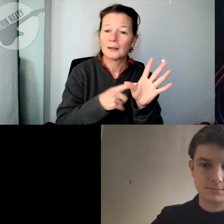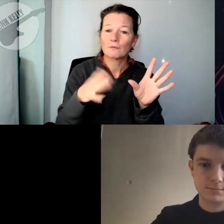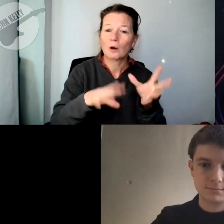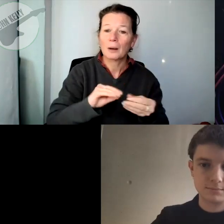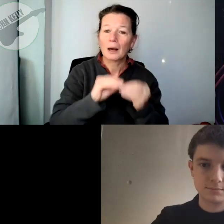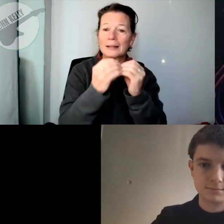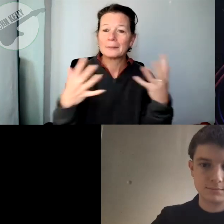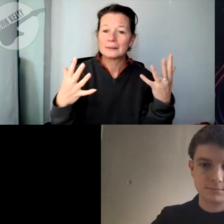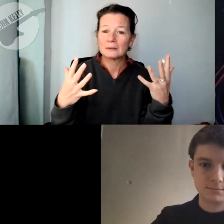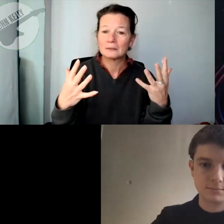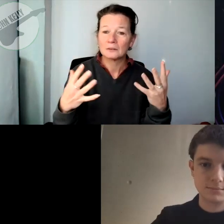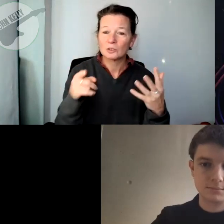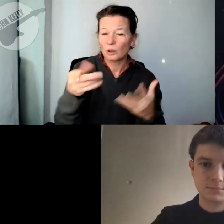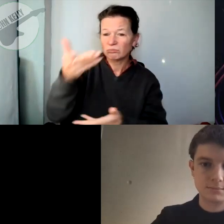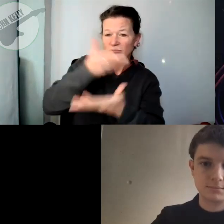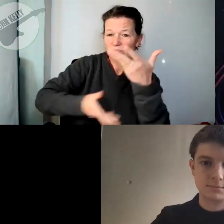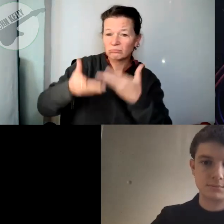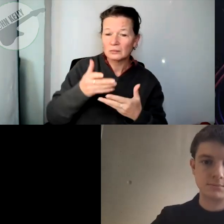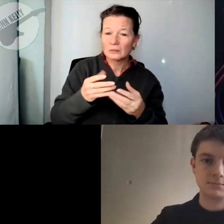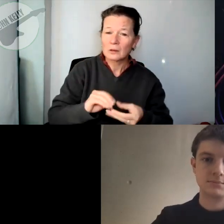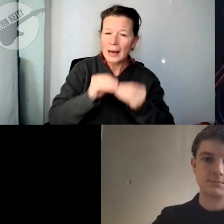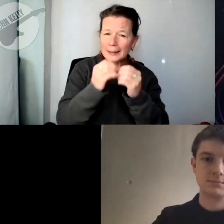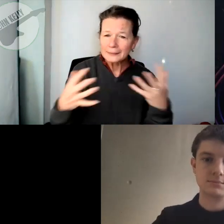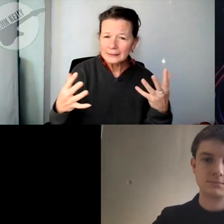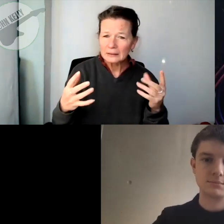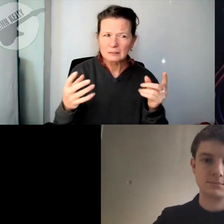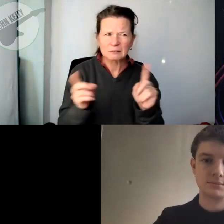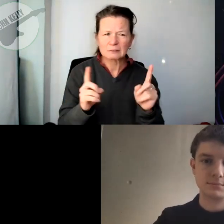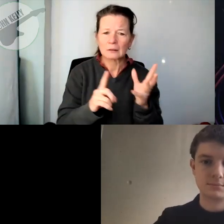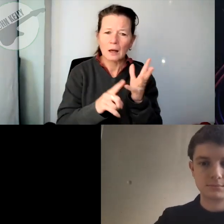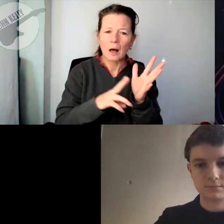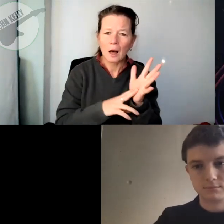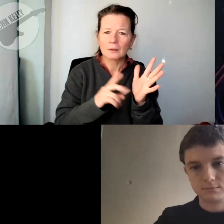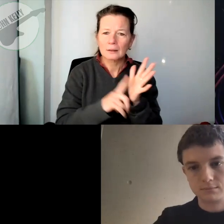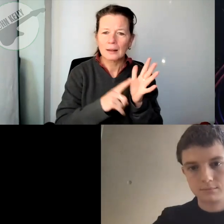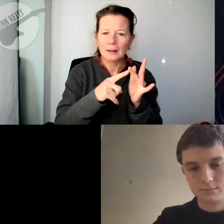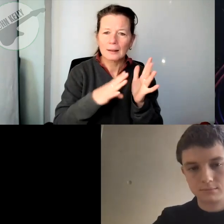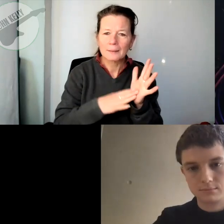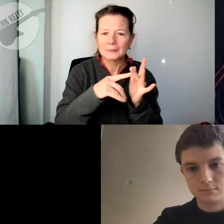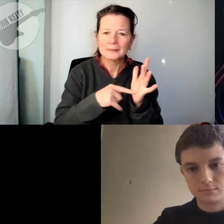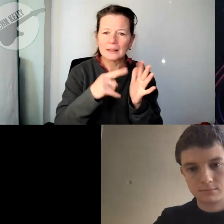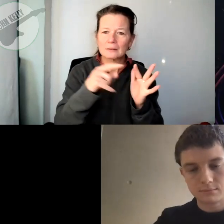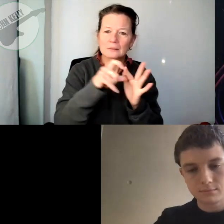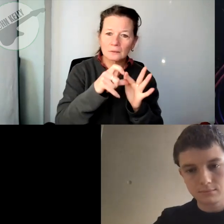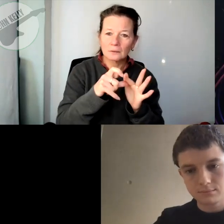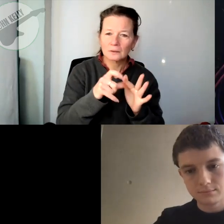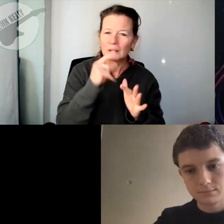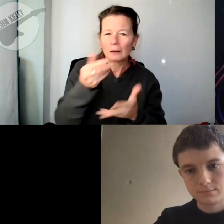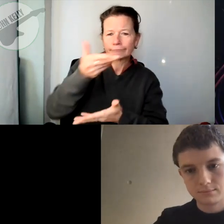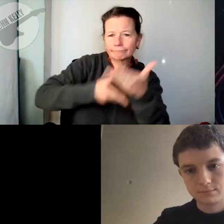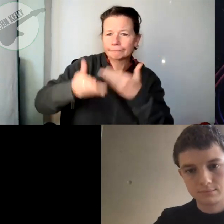a brief overview of kind of Unlimited and sort of contextualize the